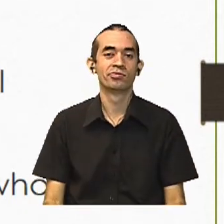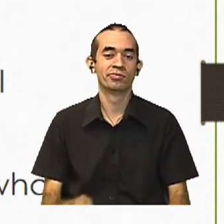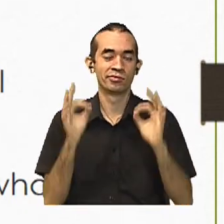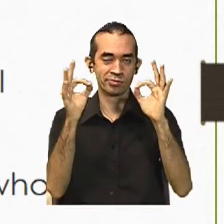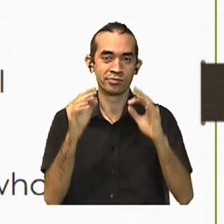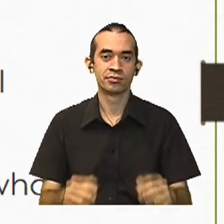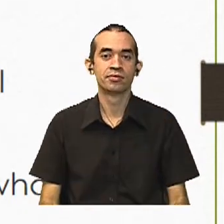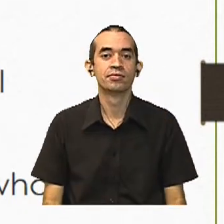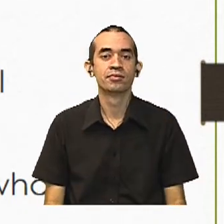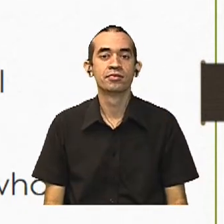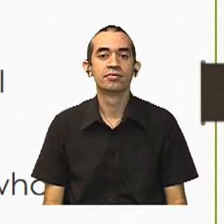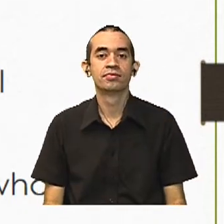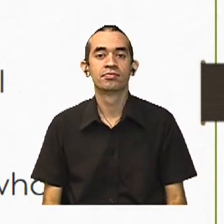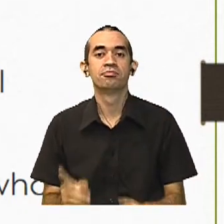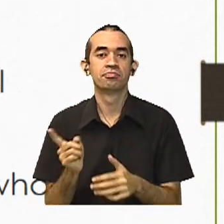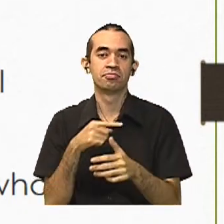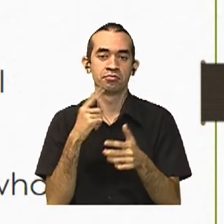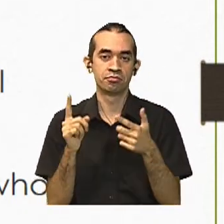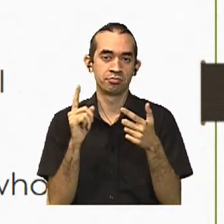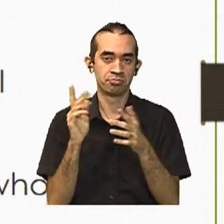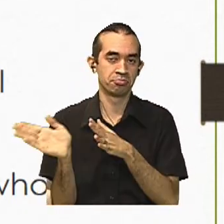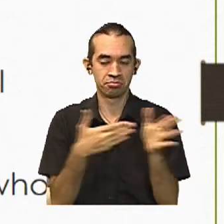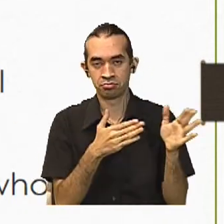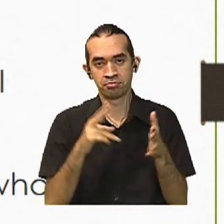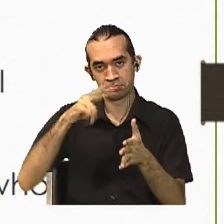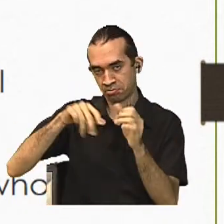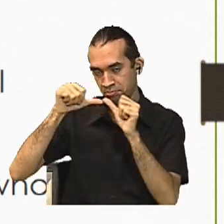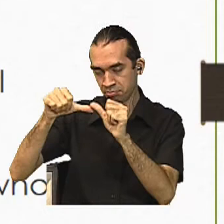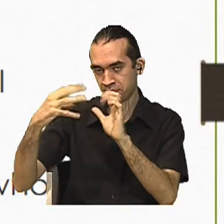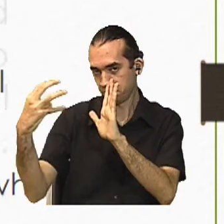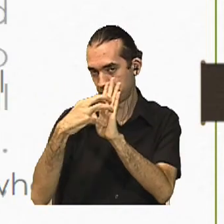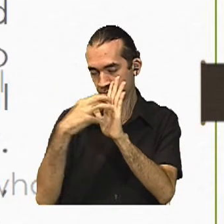great. Okay, so let's continue with the reading.